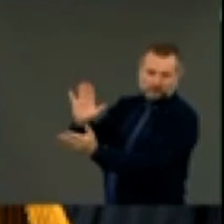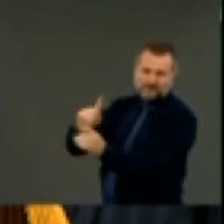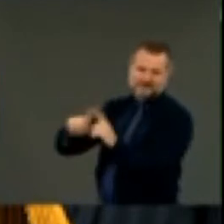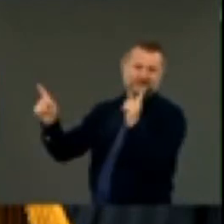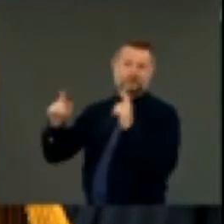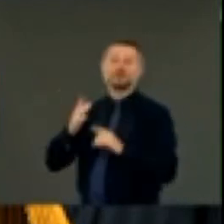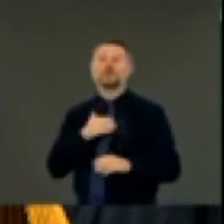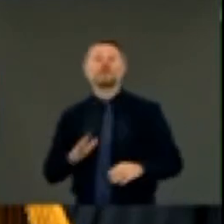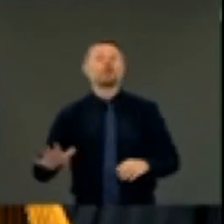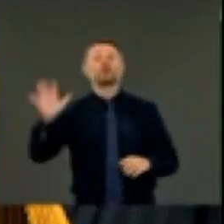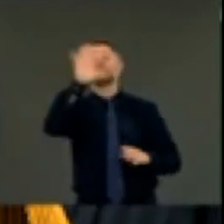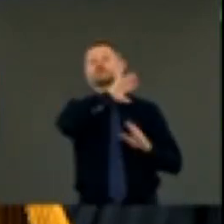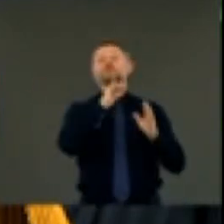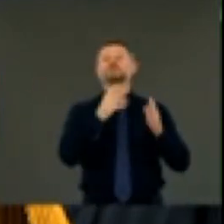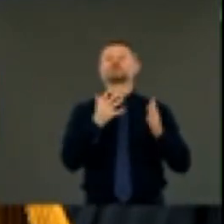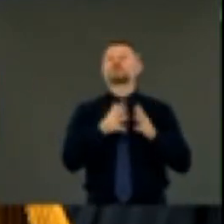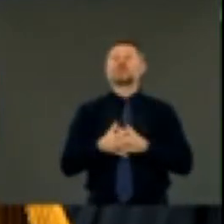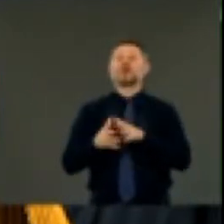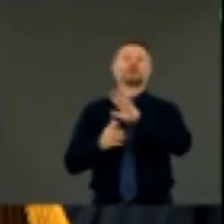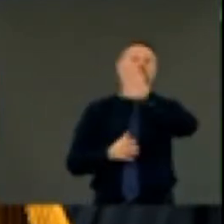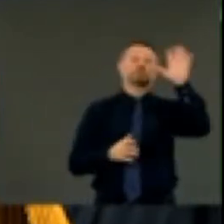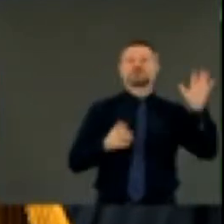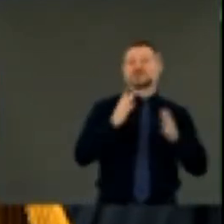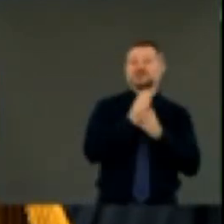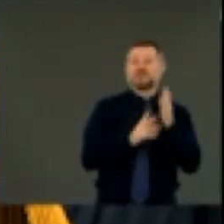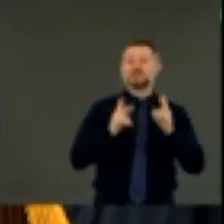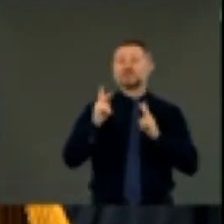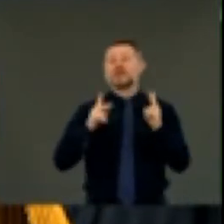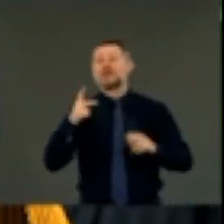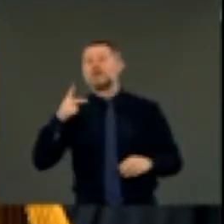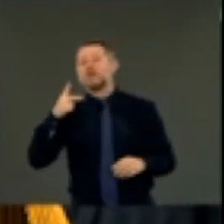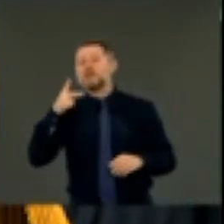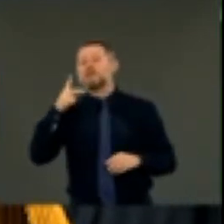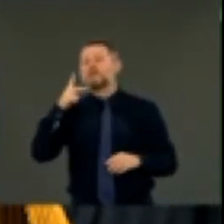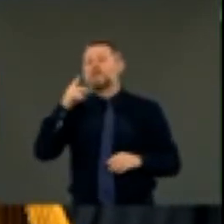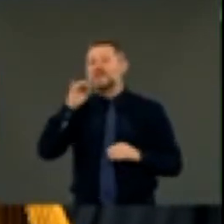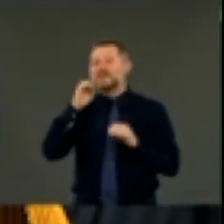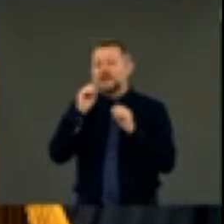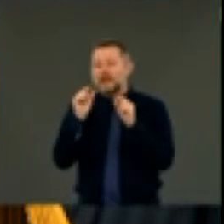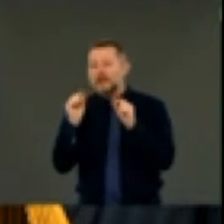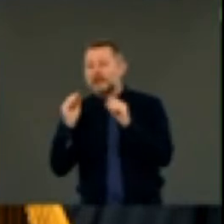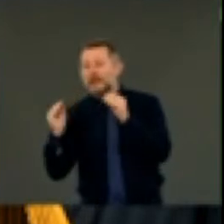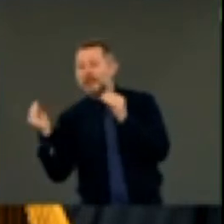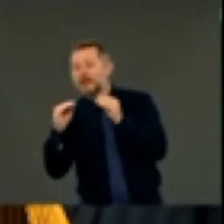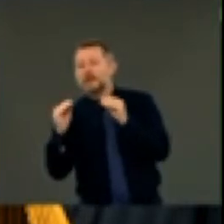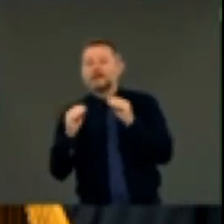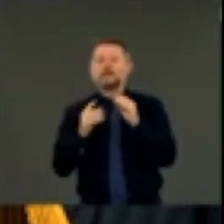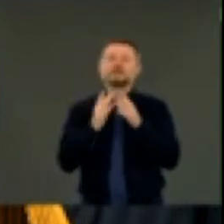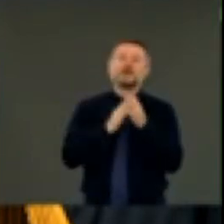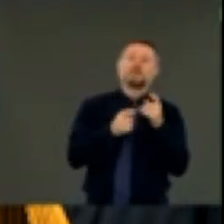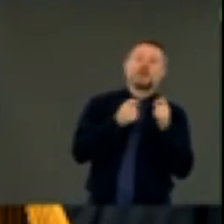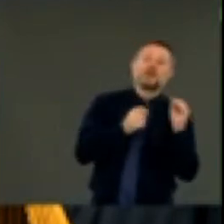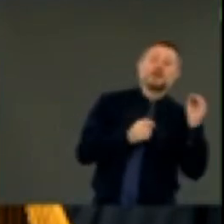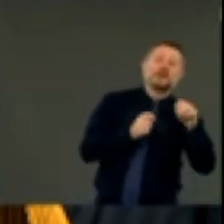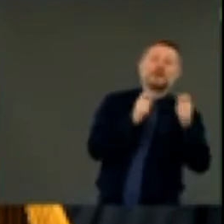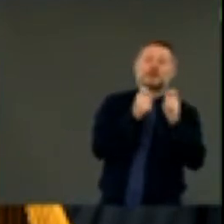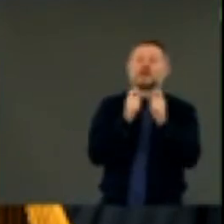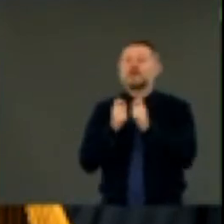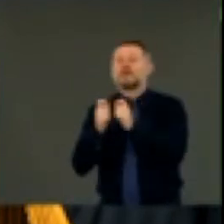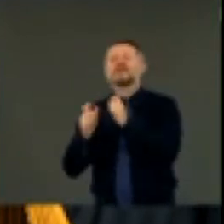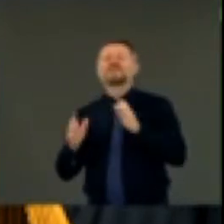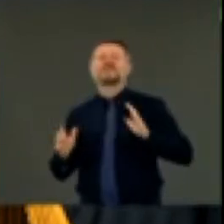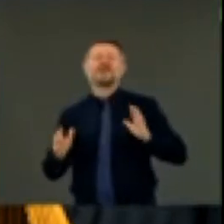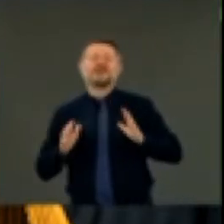country. People are doing piecemeal suggestions, which are nice, but are not